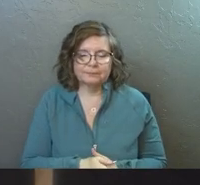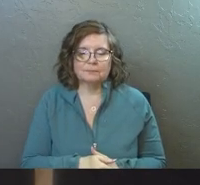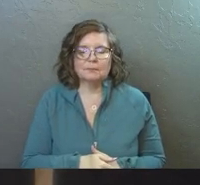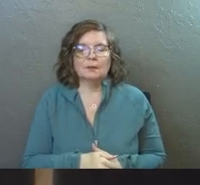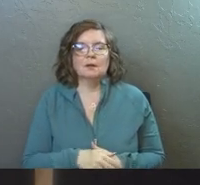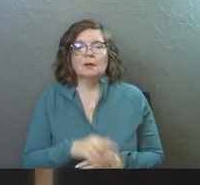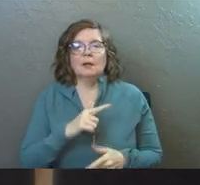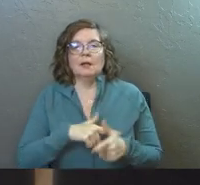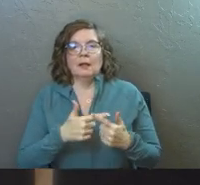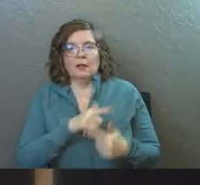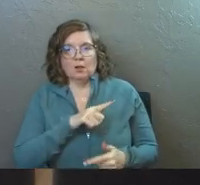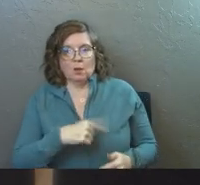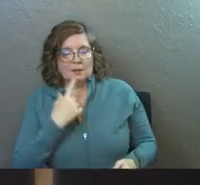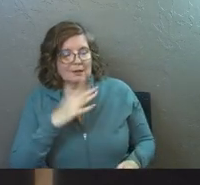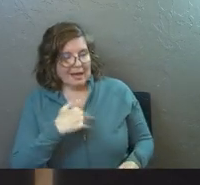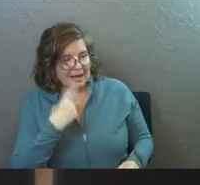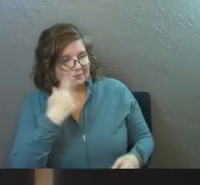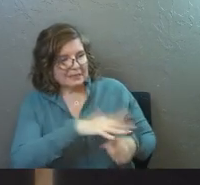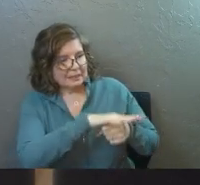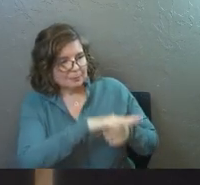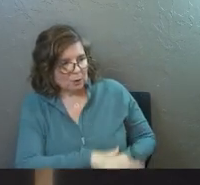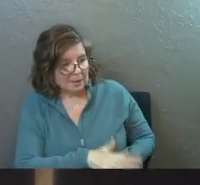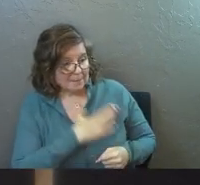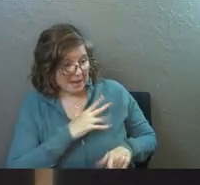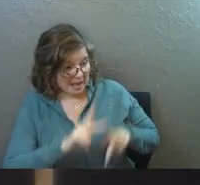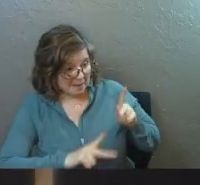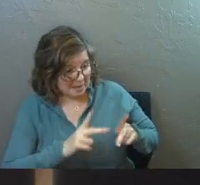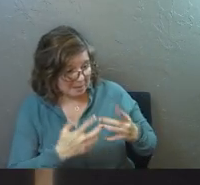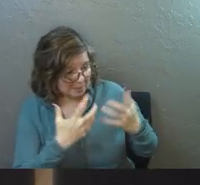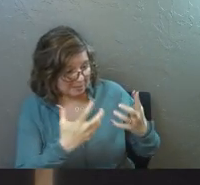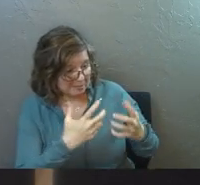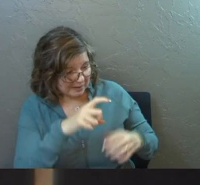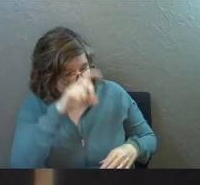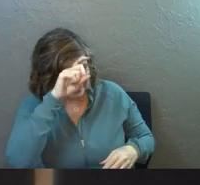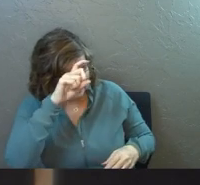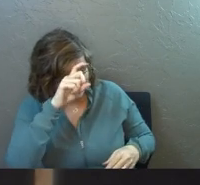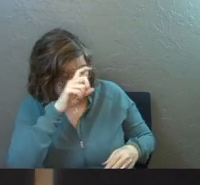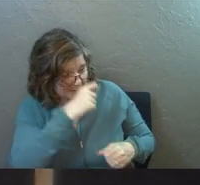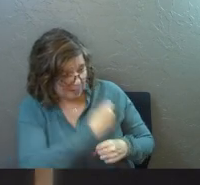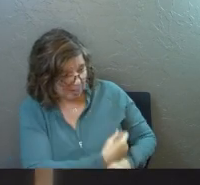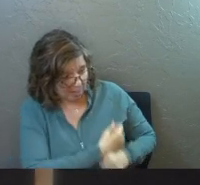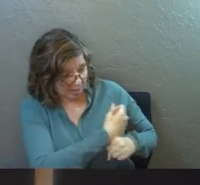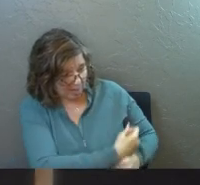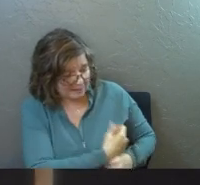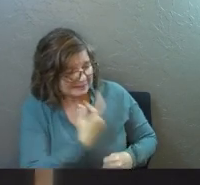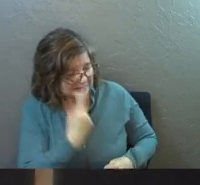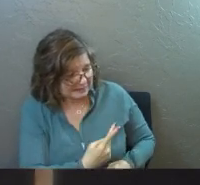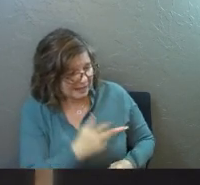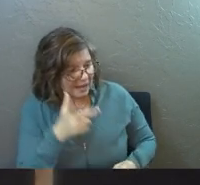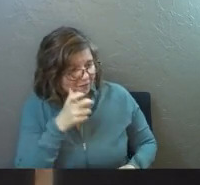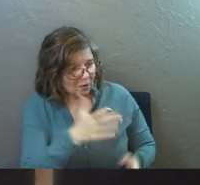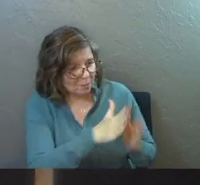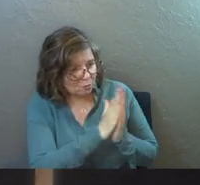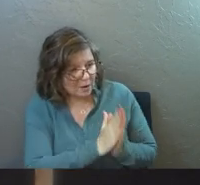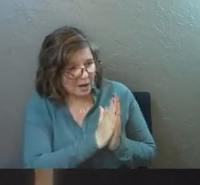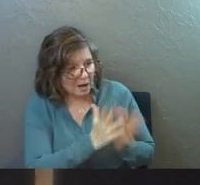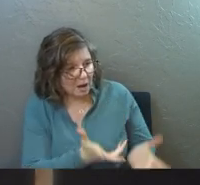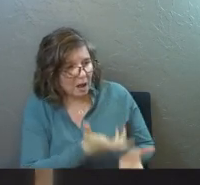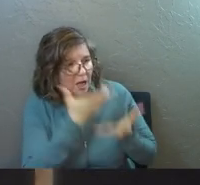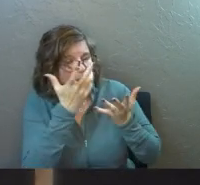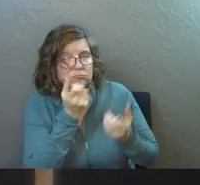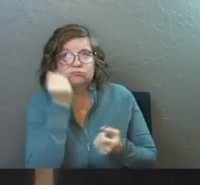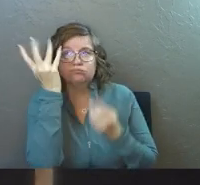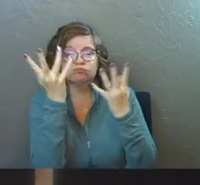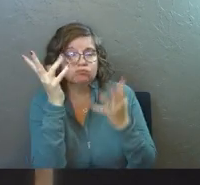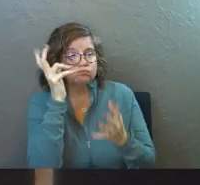told him, I have certainly seen the oppression my people in the oppression of my people in Egypt. I have heard their cries of distress because of